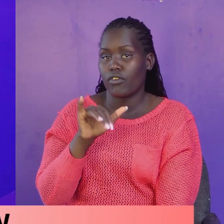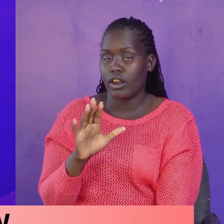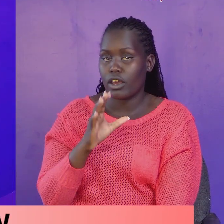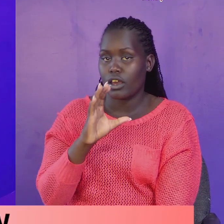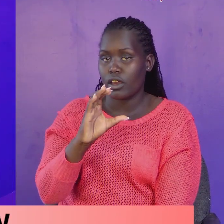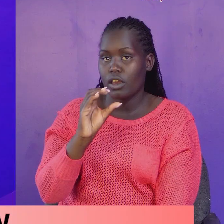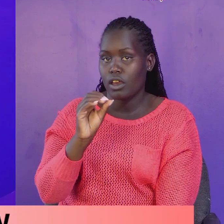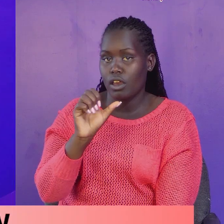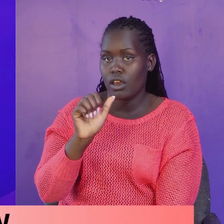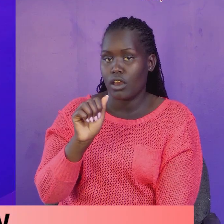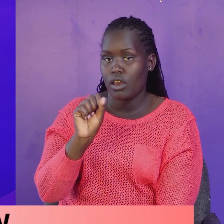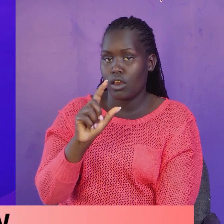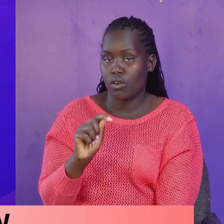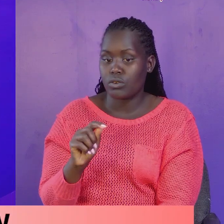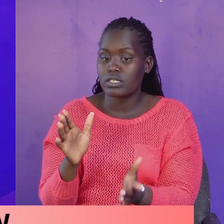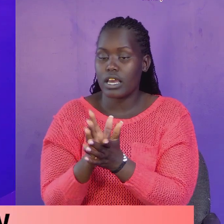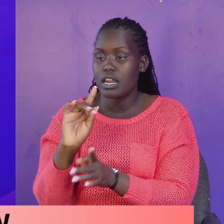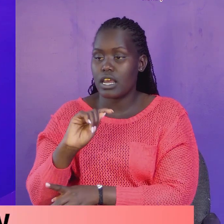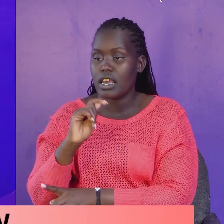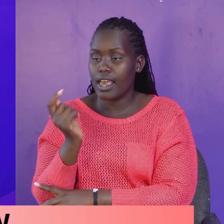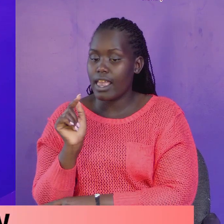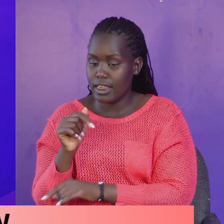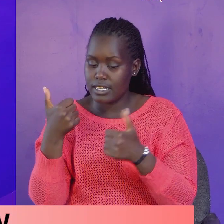So this game is a determinant